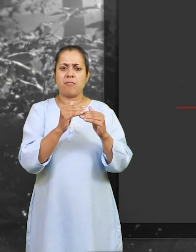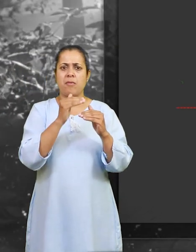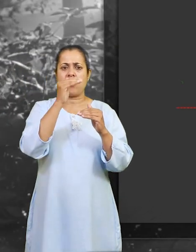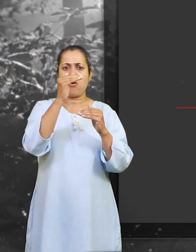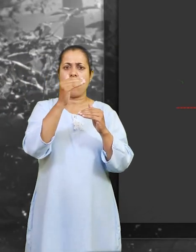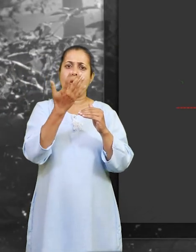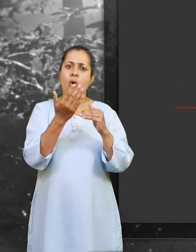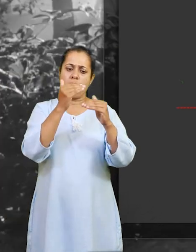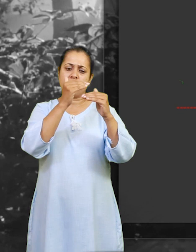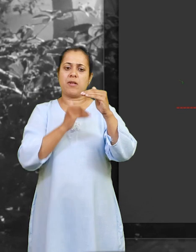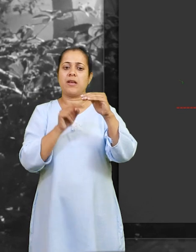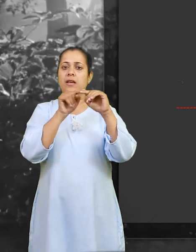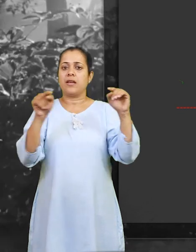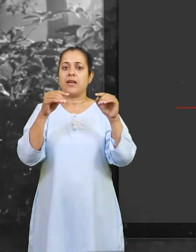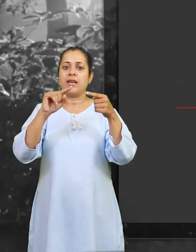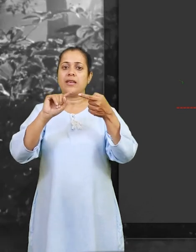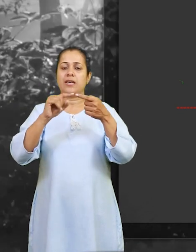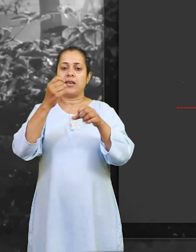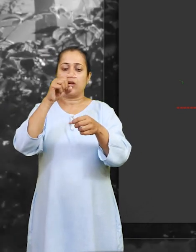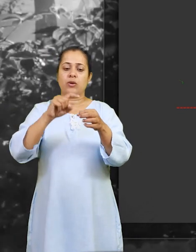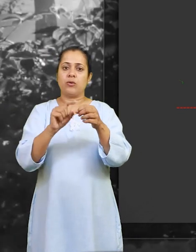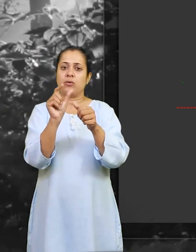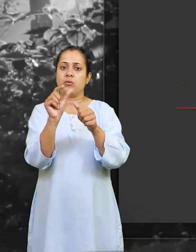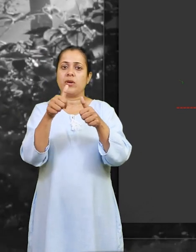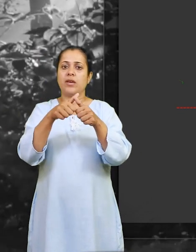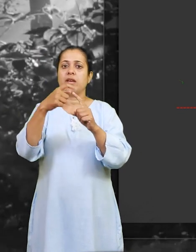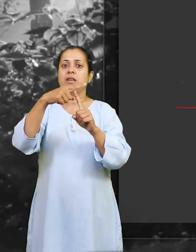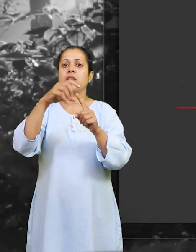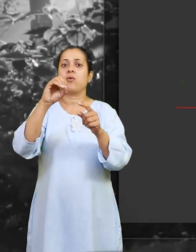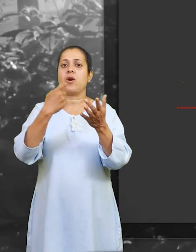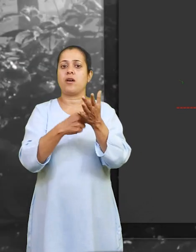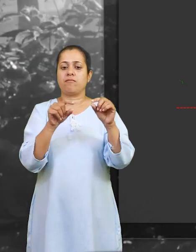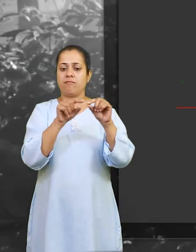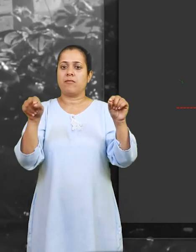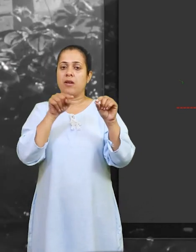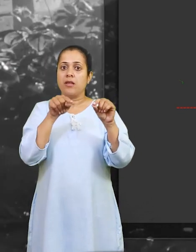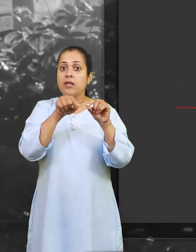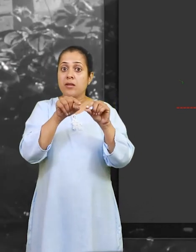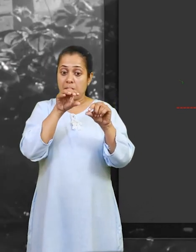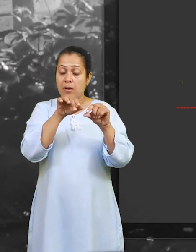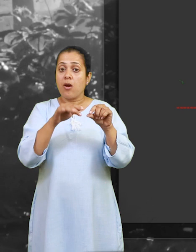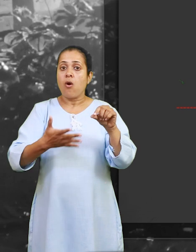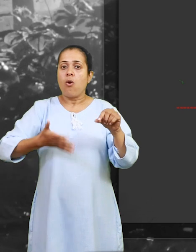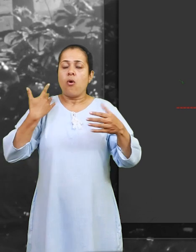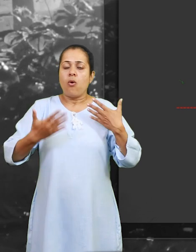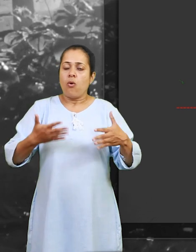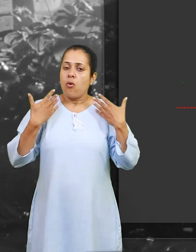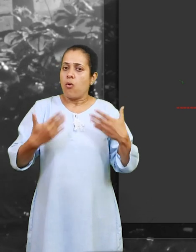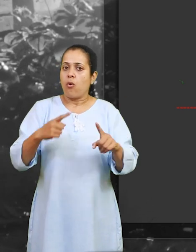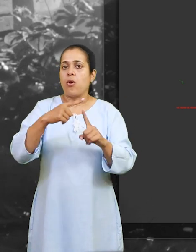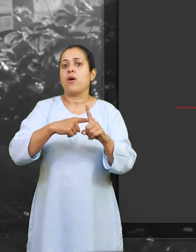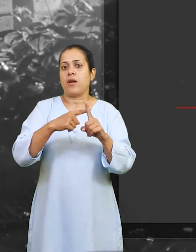or below the equator. As we all know, equator is a place which has hotter temperatures,